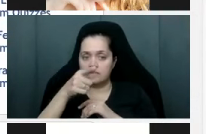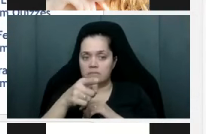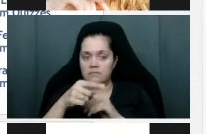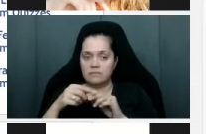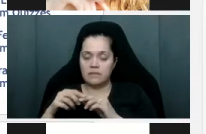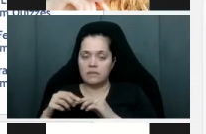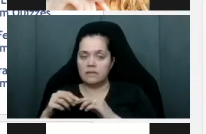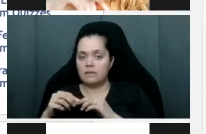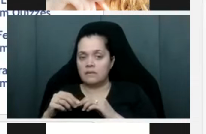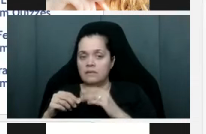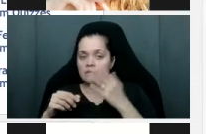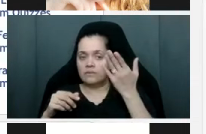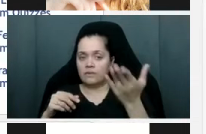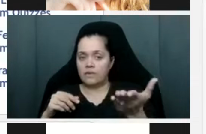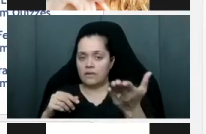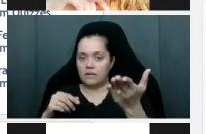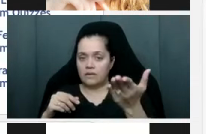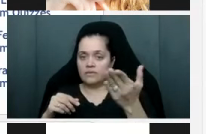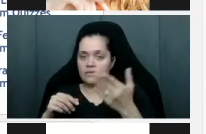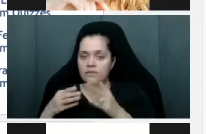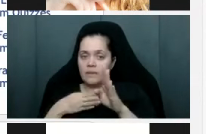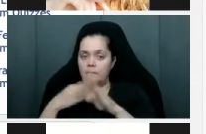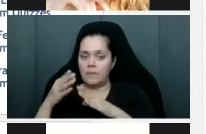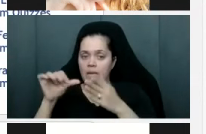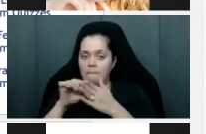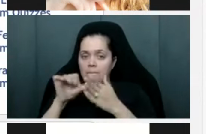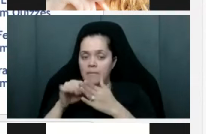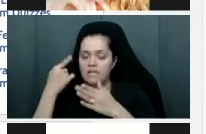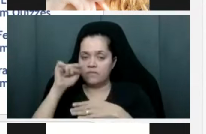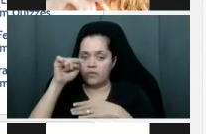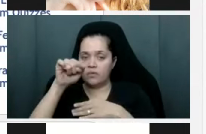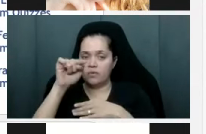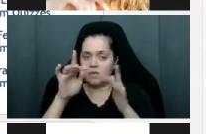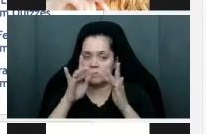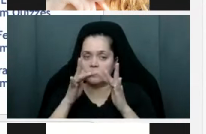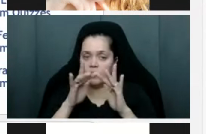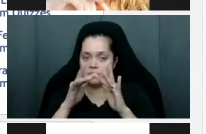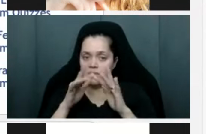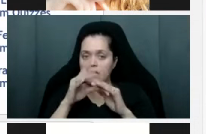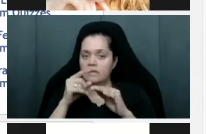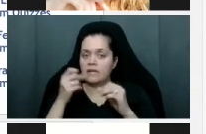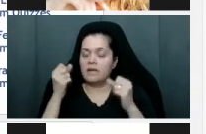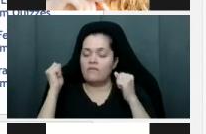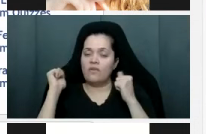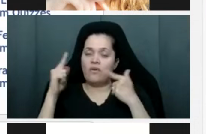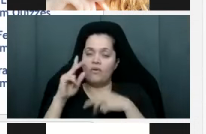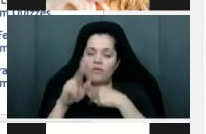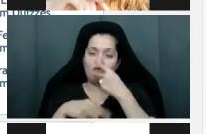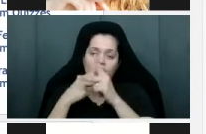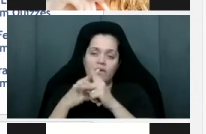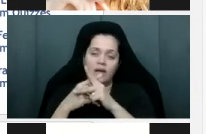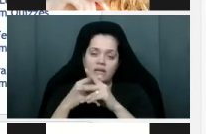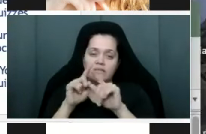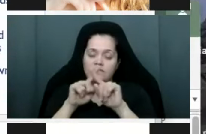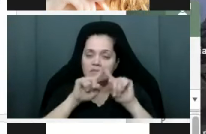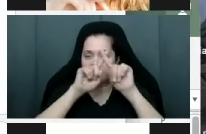So there is the main page for this website, and they have all sorts of different